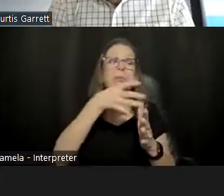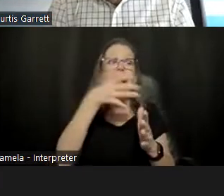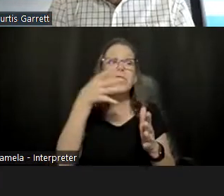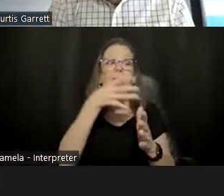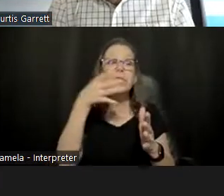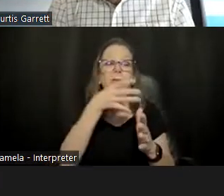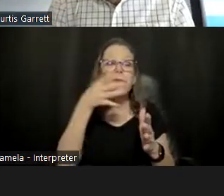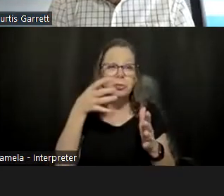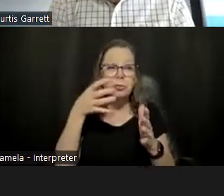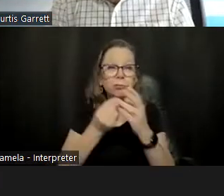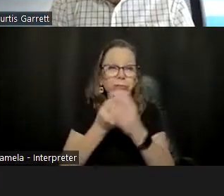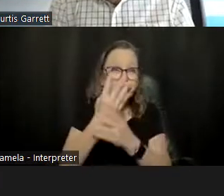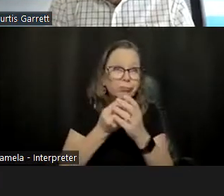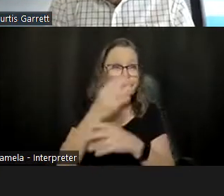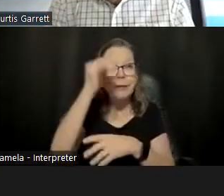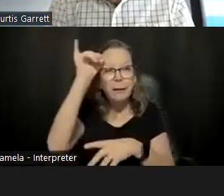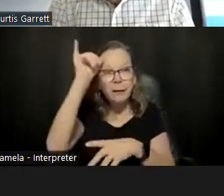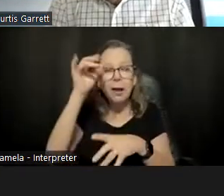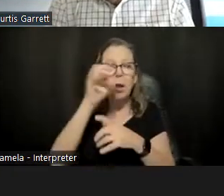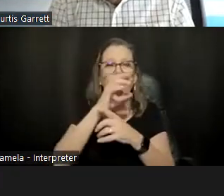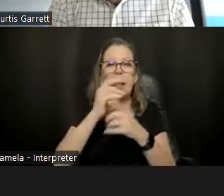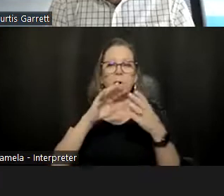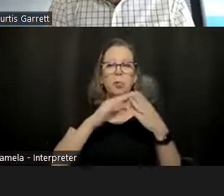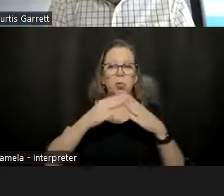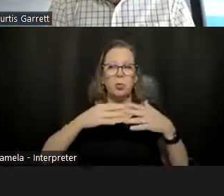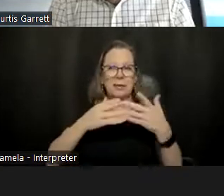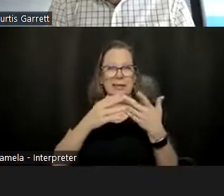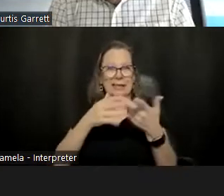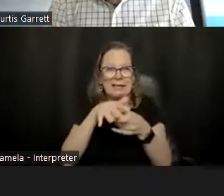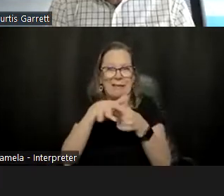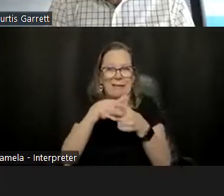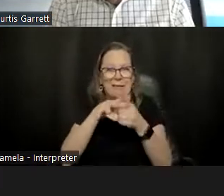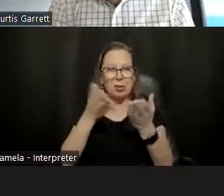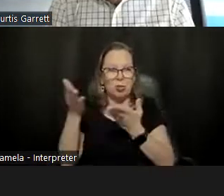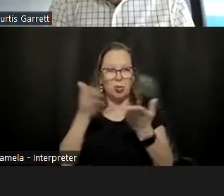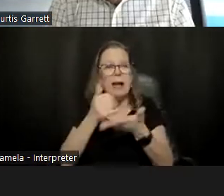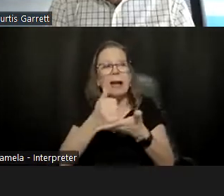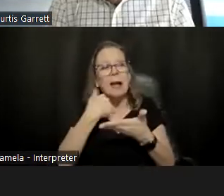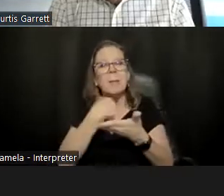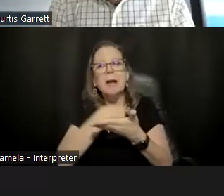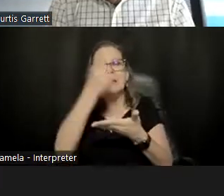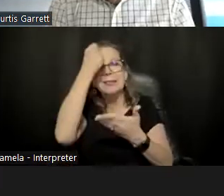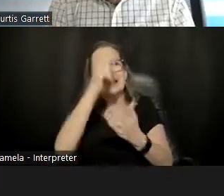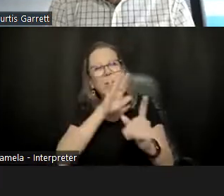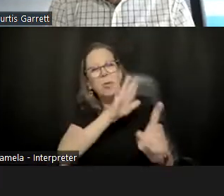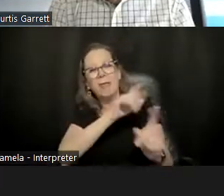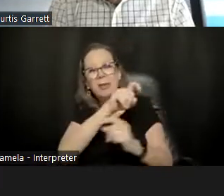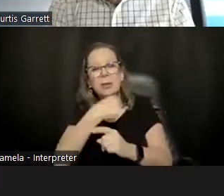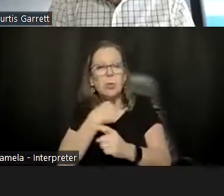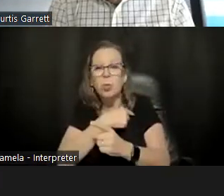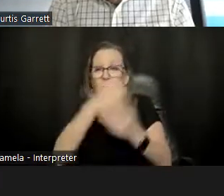under-resourced, underserved communities to help us better understand what we don't know because we don't know. And it just helps